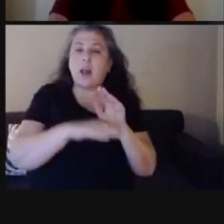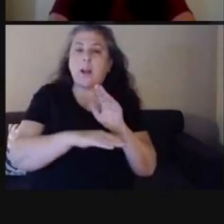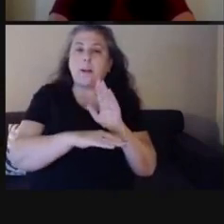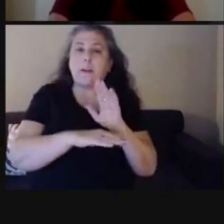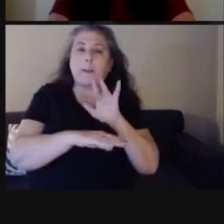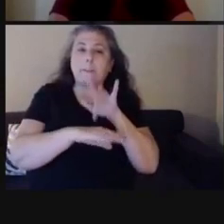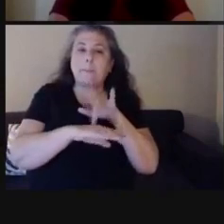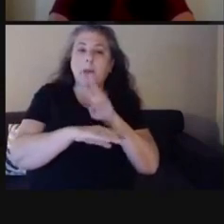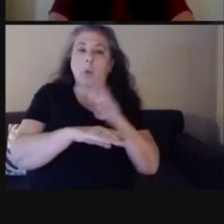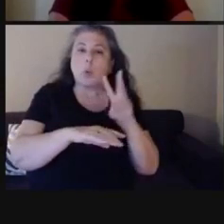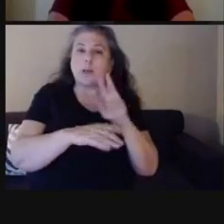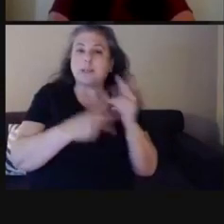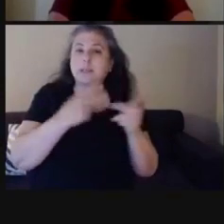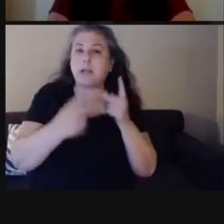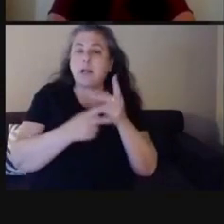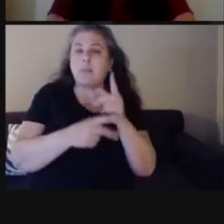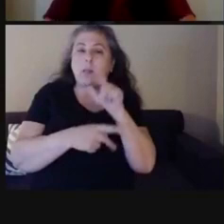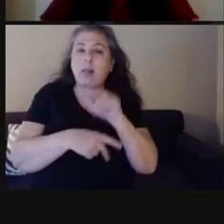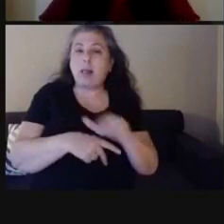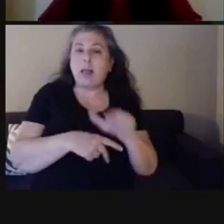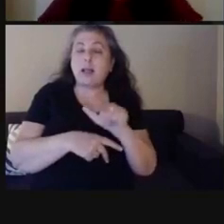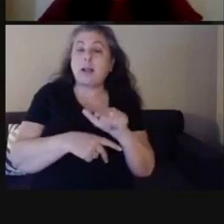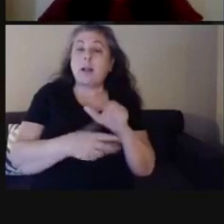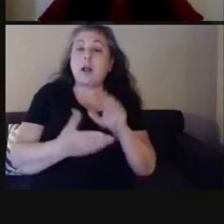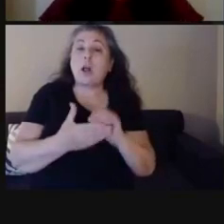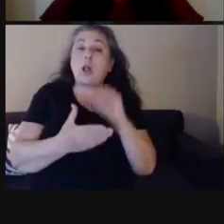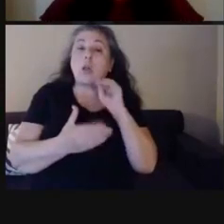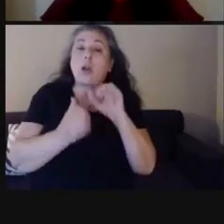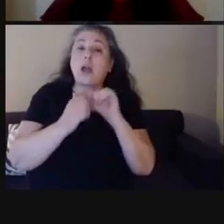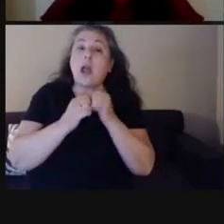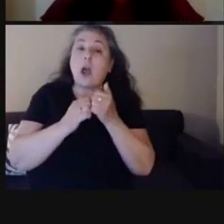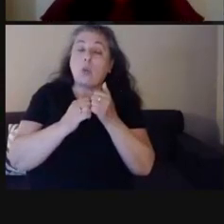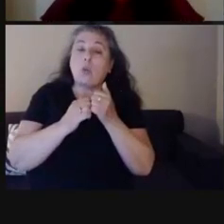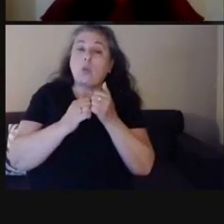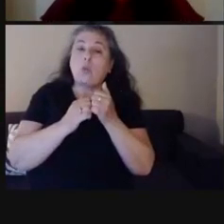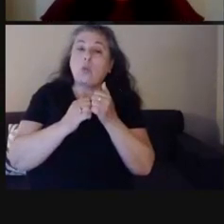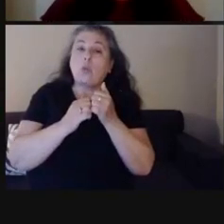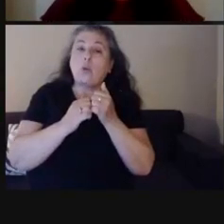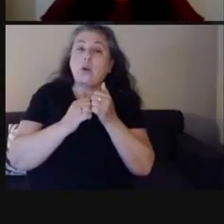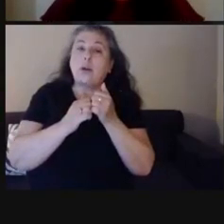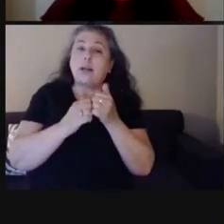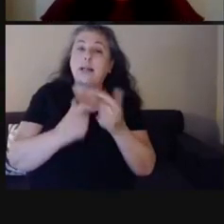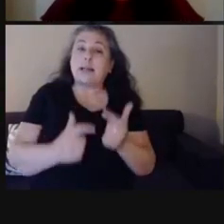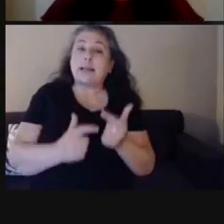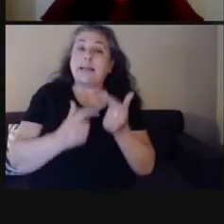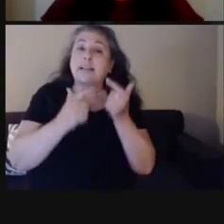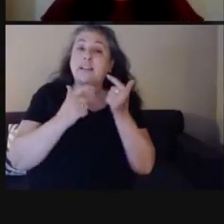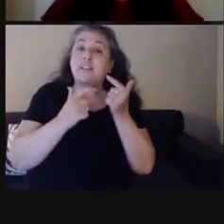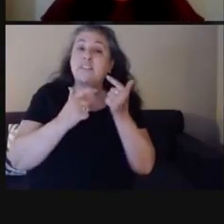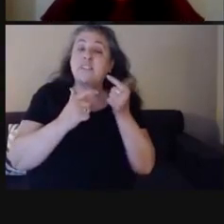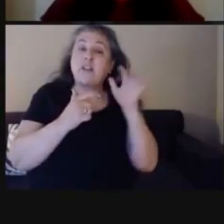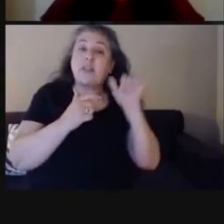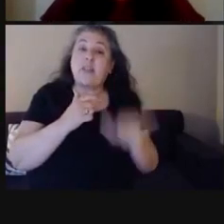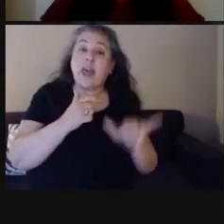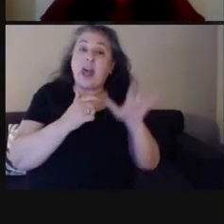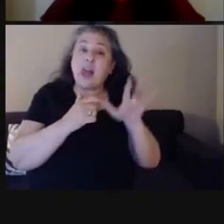Midwestern type land. And so learning how to live in that